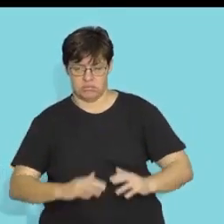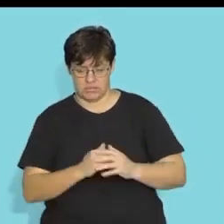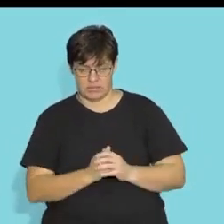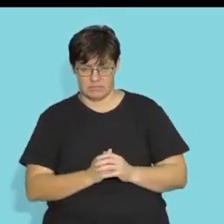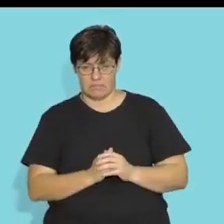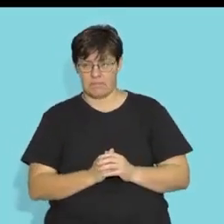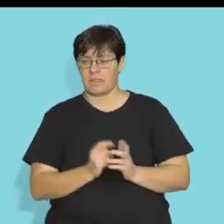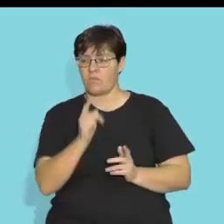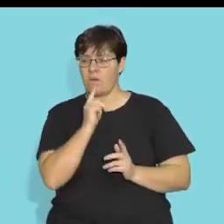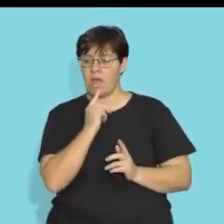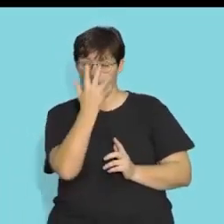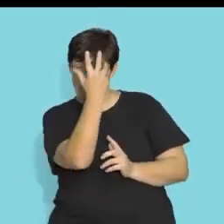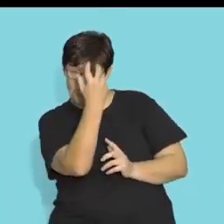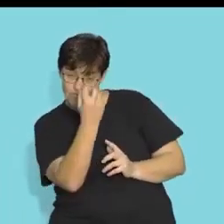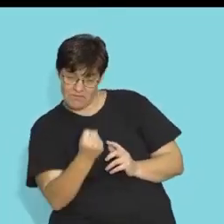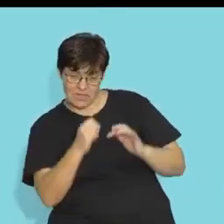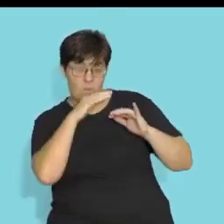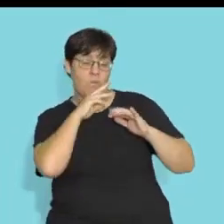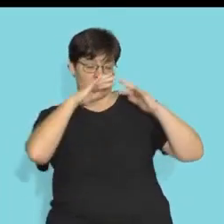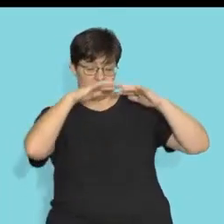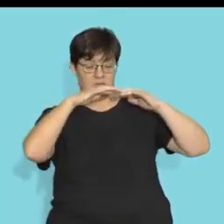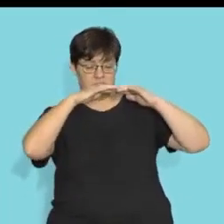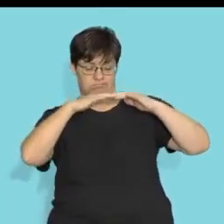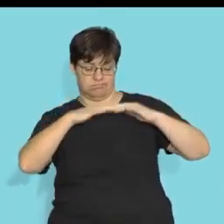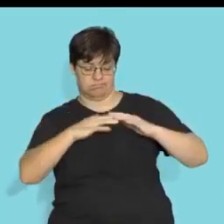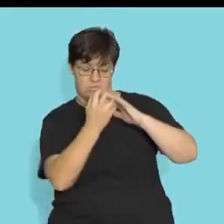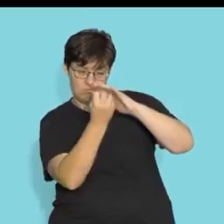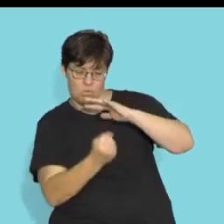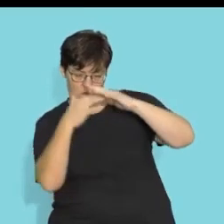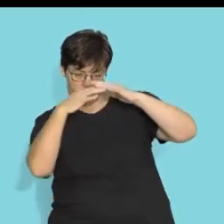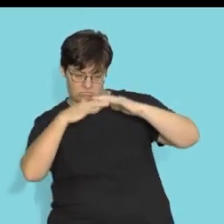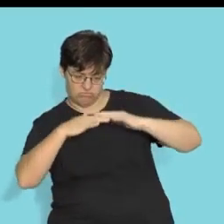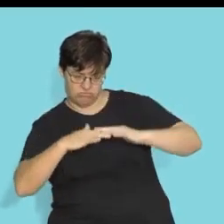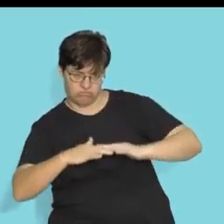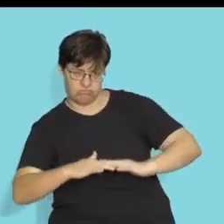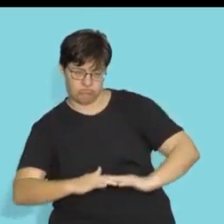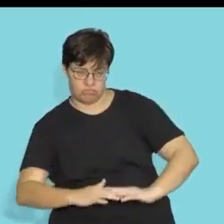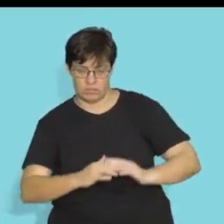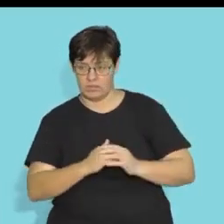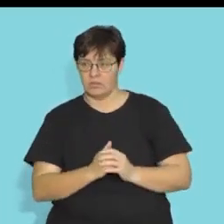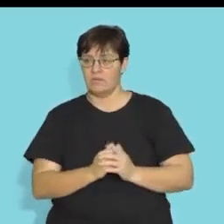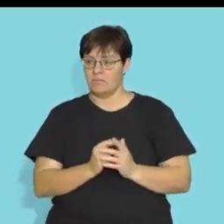And this is a result of the pull of gravity on that. So in this image here, we can see